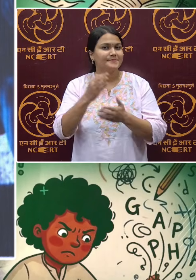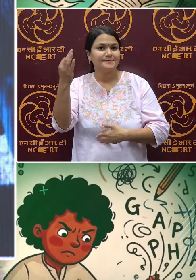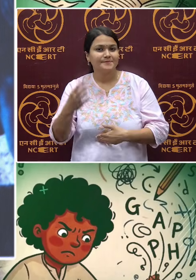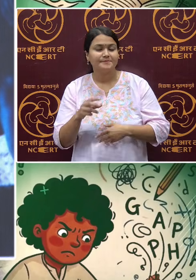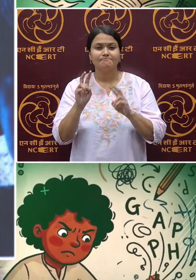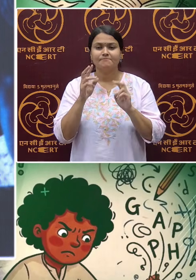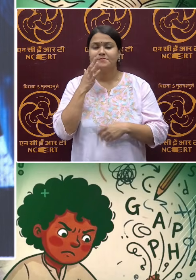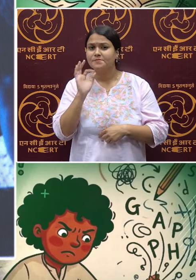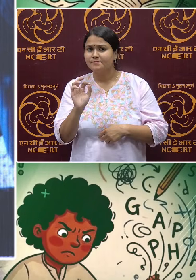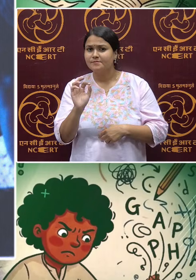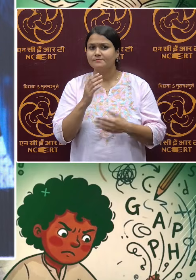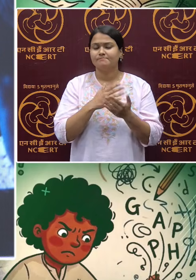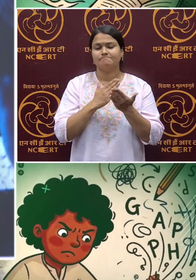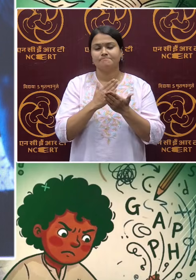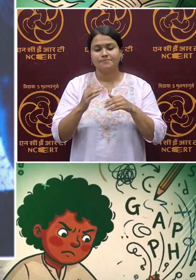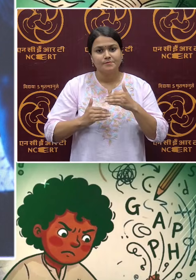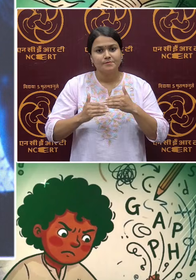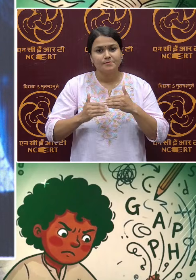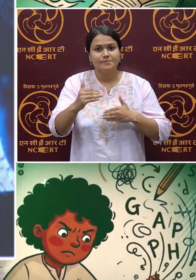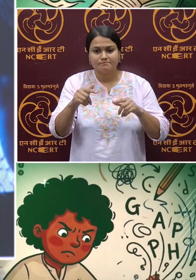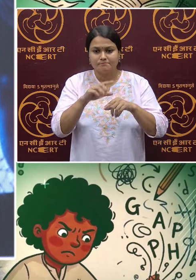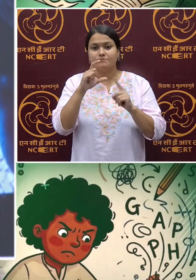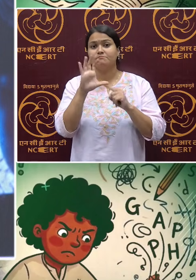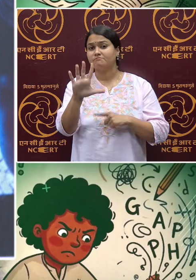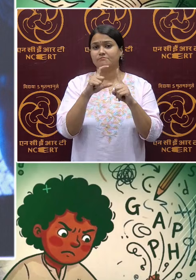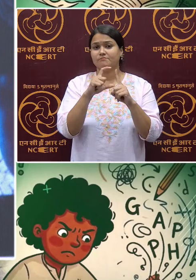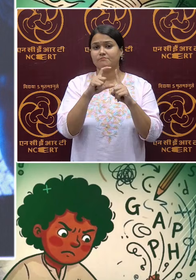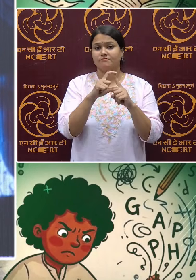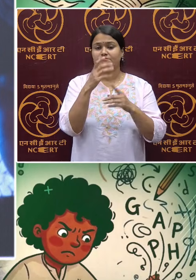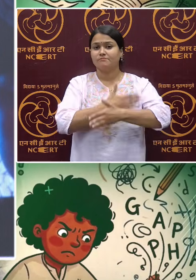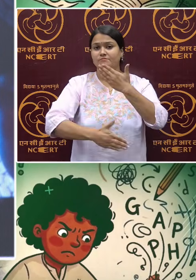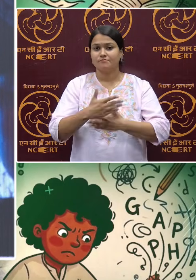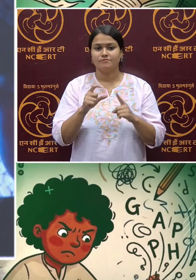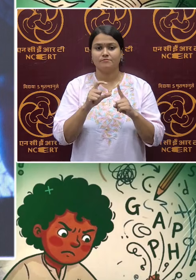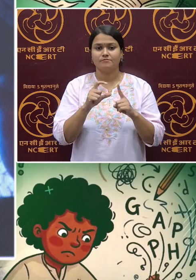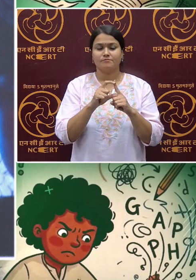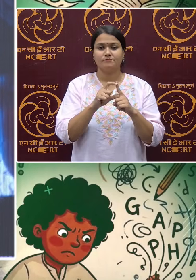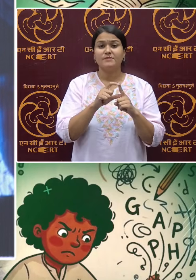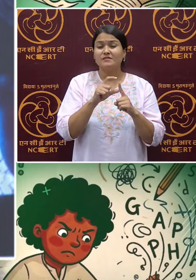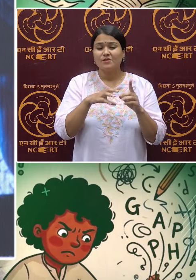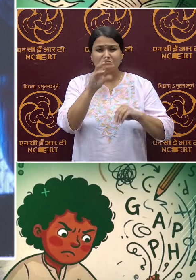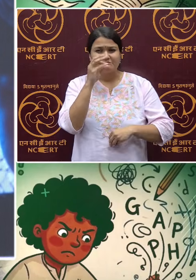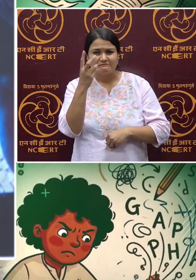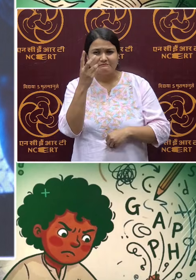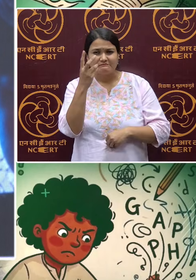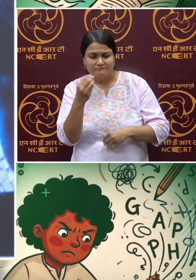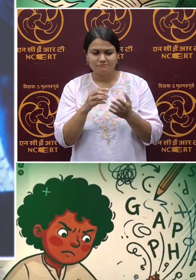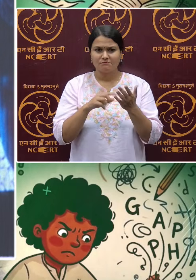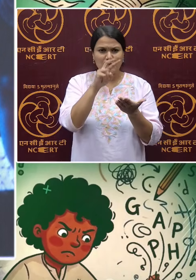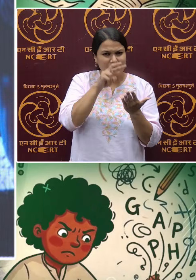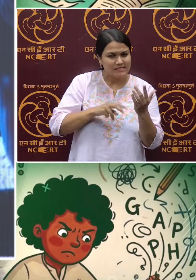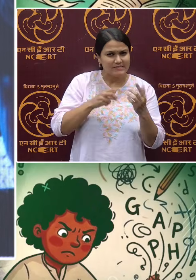titled Beyond Labels Understanding 5 Ds. Dyslexia, Dysgraphia, Dyscalculia, Dyspraxia